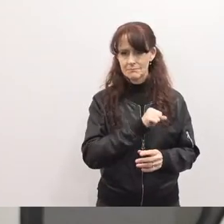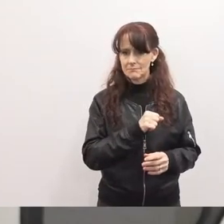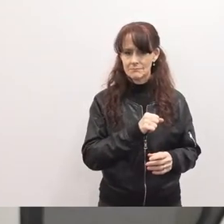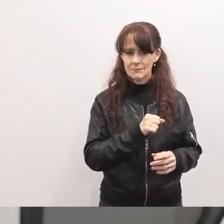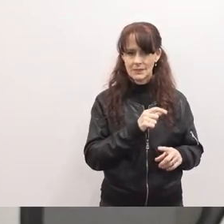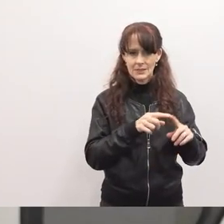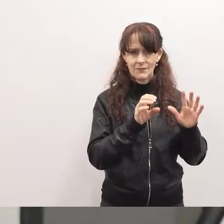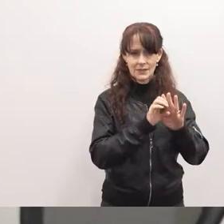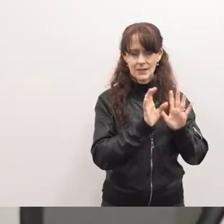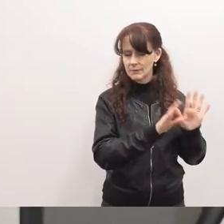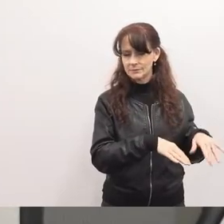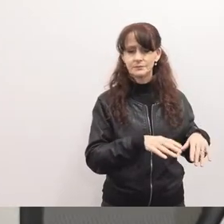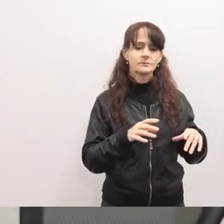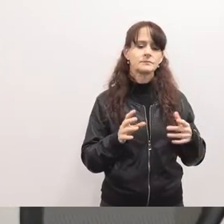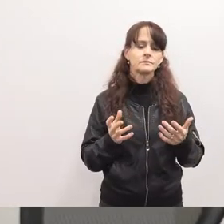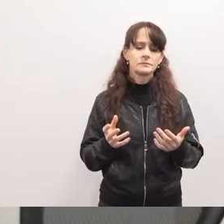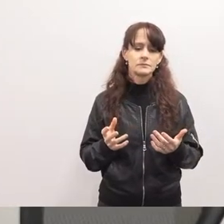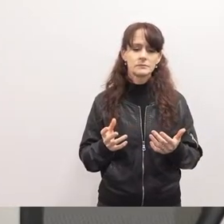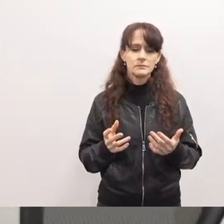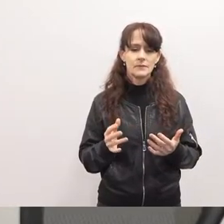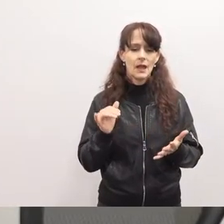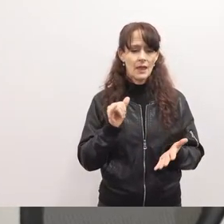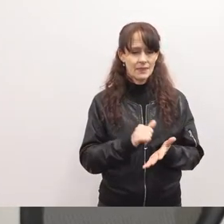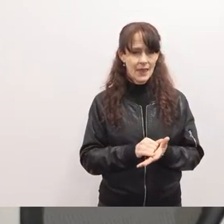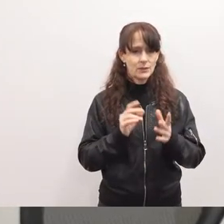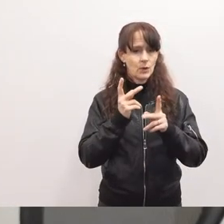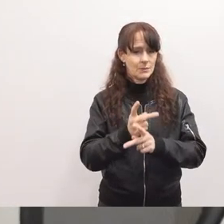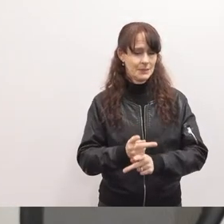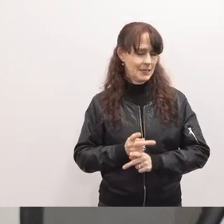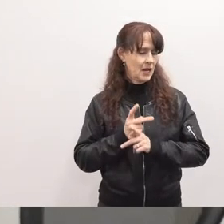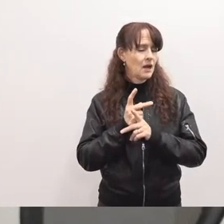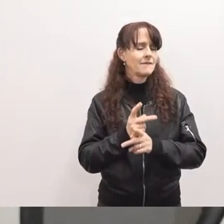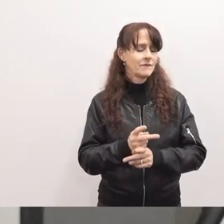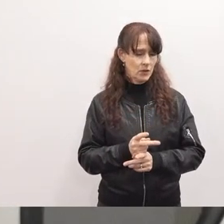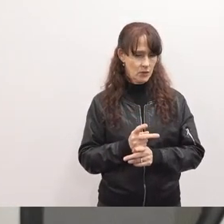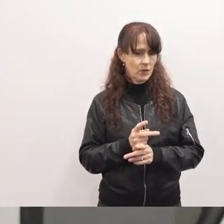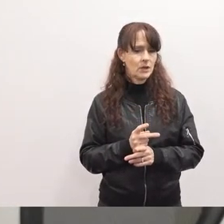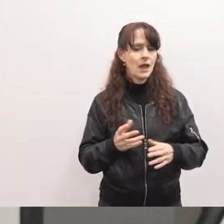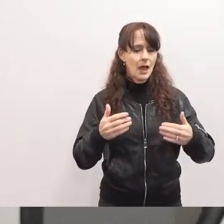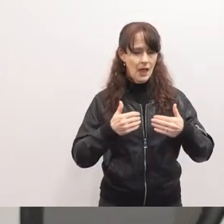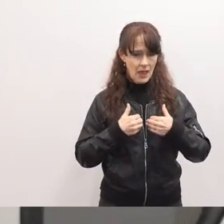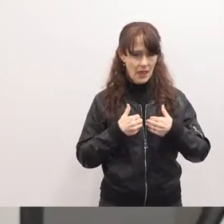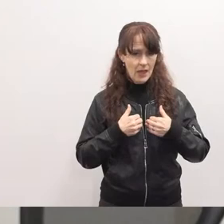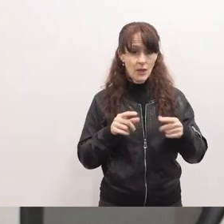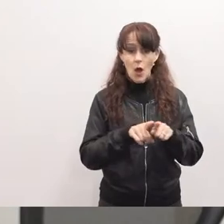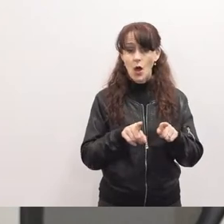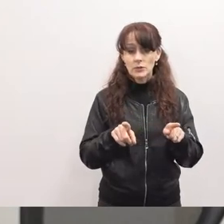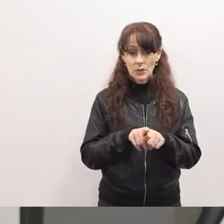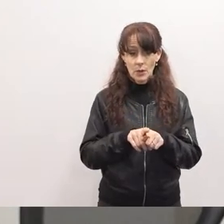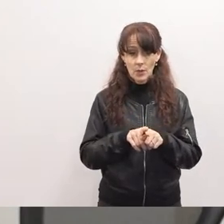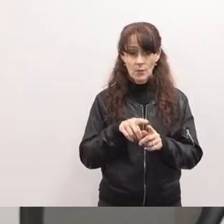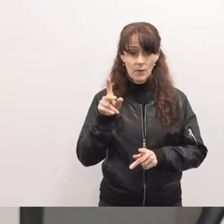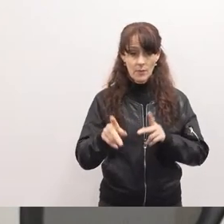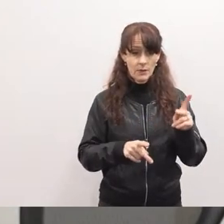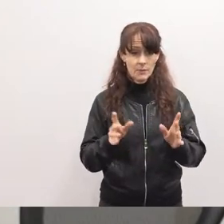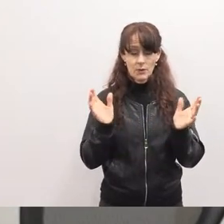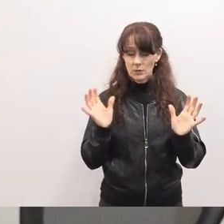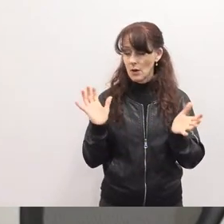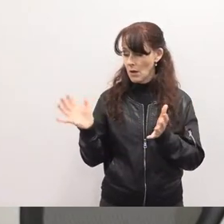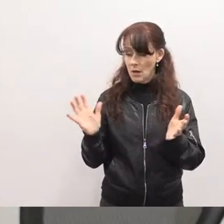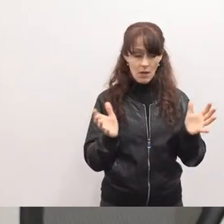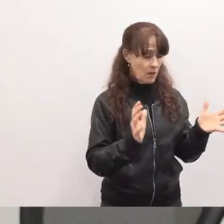example maybe. But so that's where you want to be careful, is you can have that. And you can also, you know, if people are talking to you,